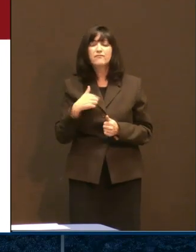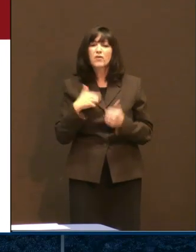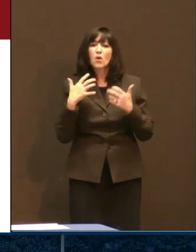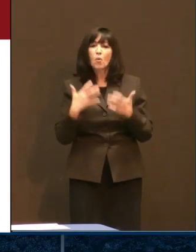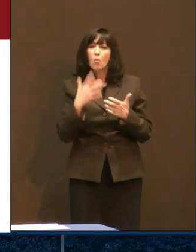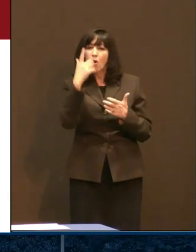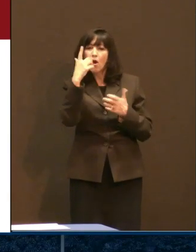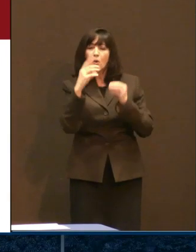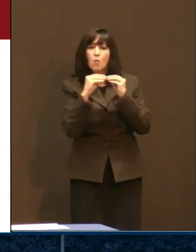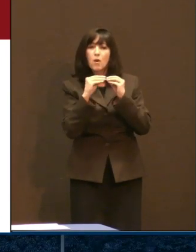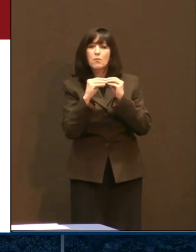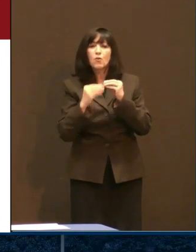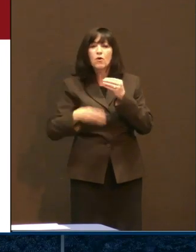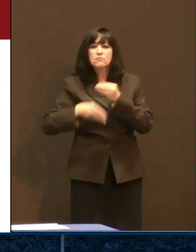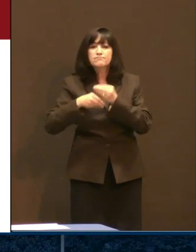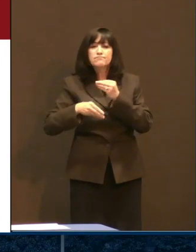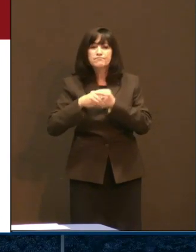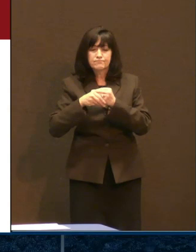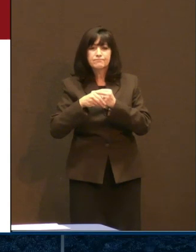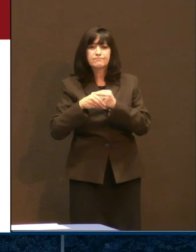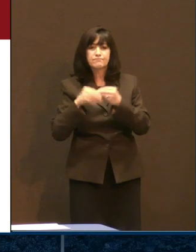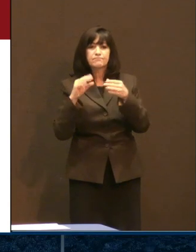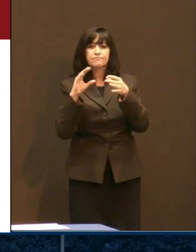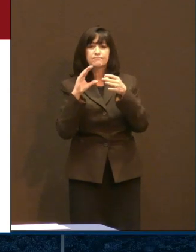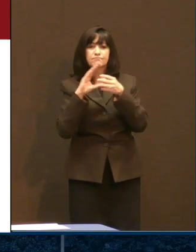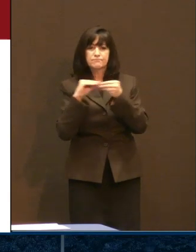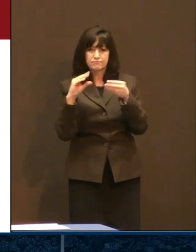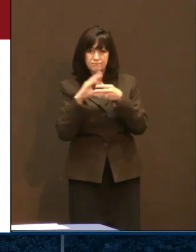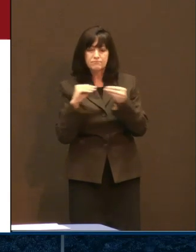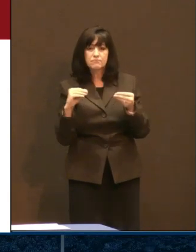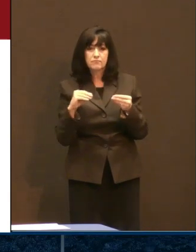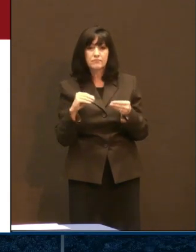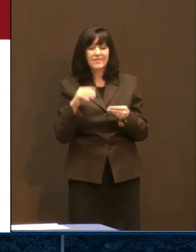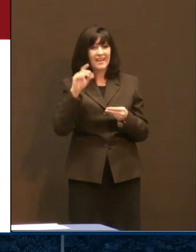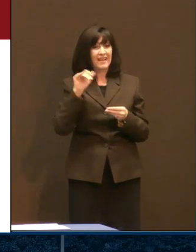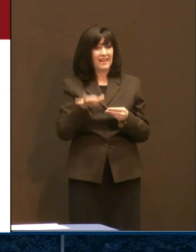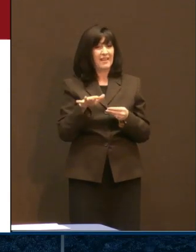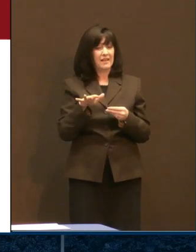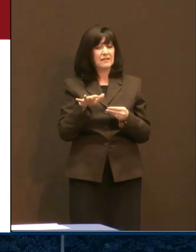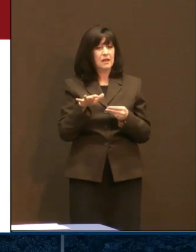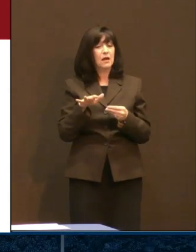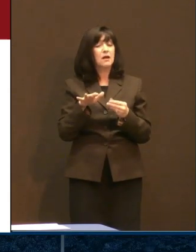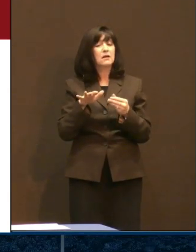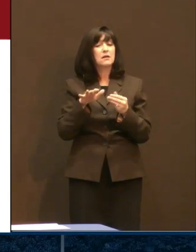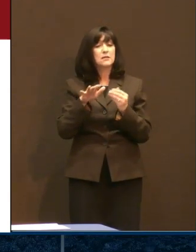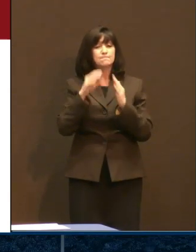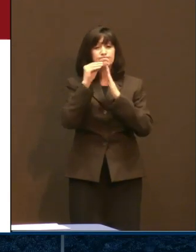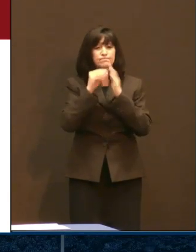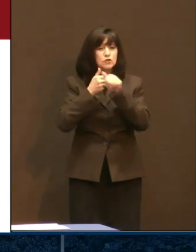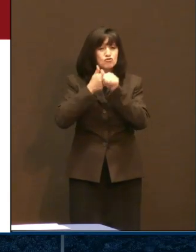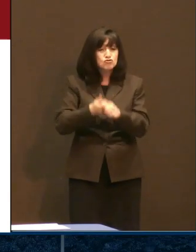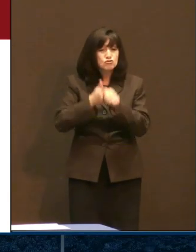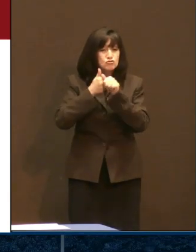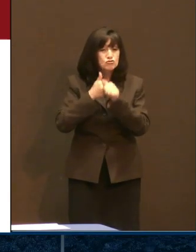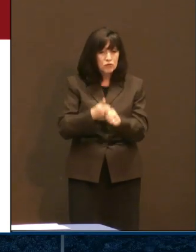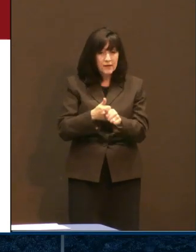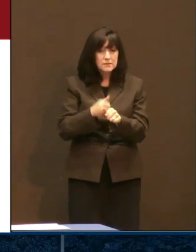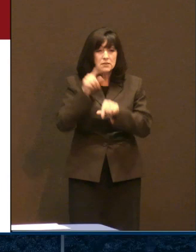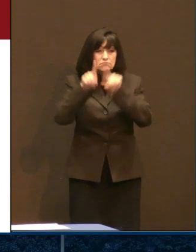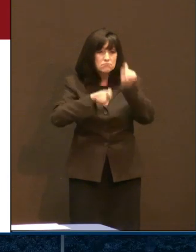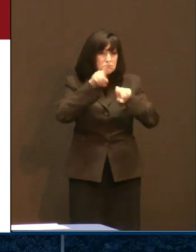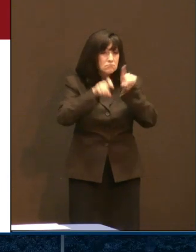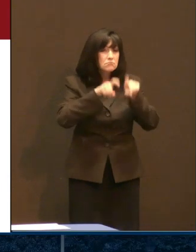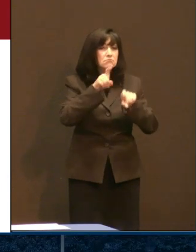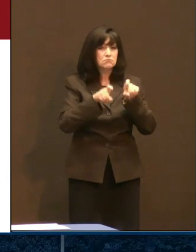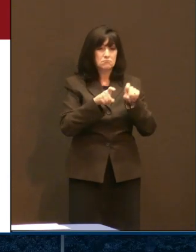Contact tracing is, as we know, going to be a really important piece to reopening. We're doing a lot of work now